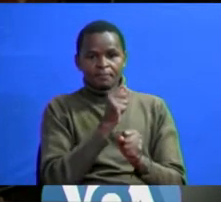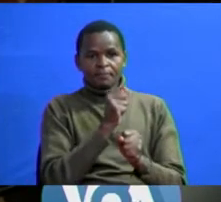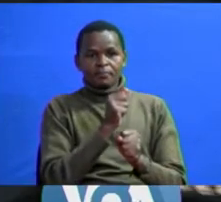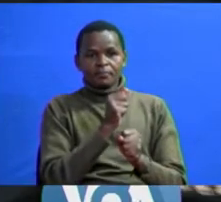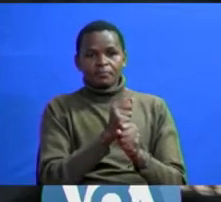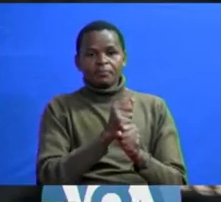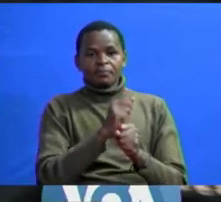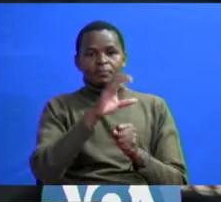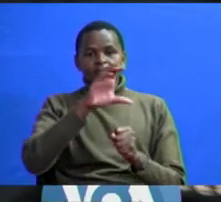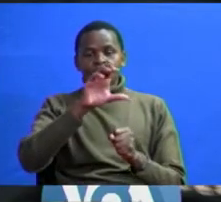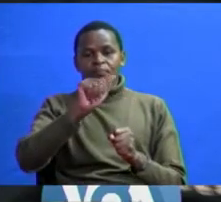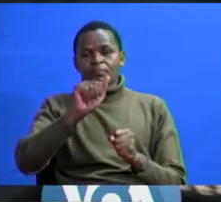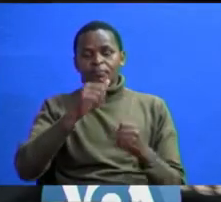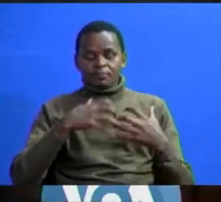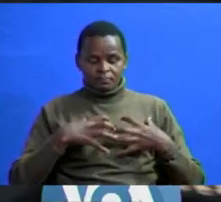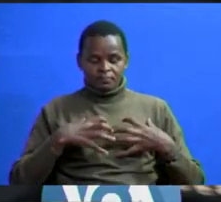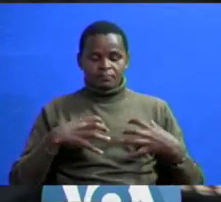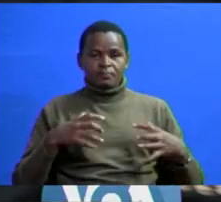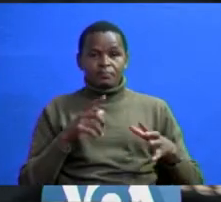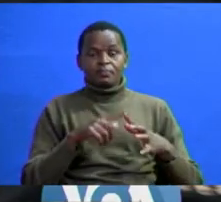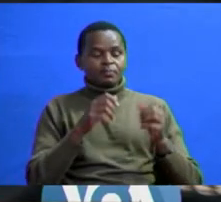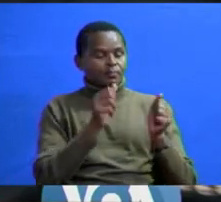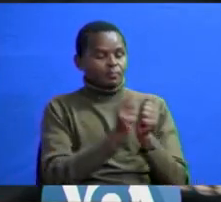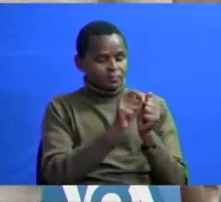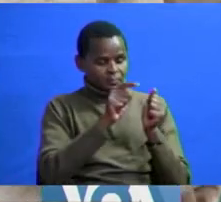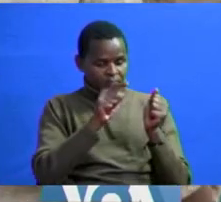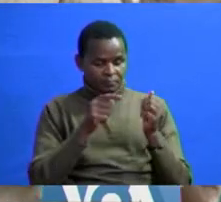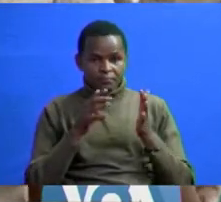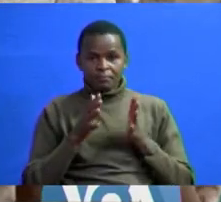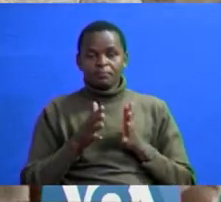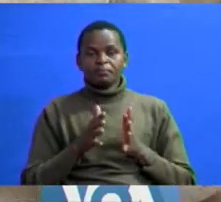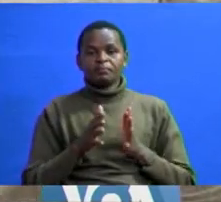Kafrun, a refugee site where about 10,000 people live.